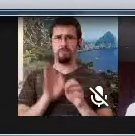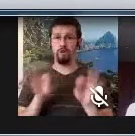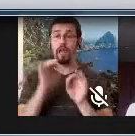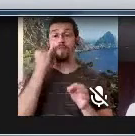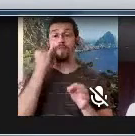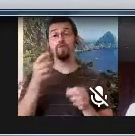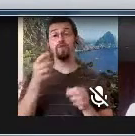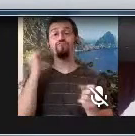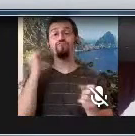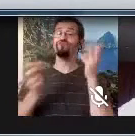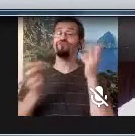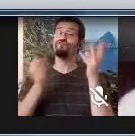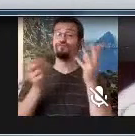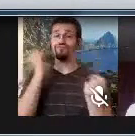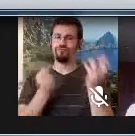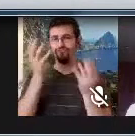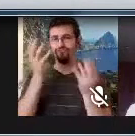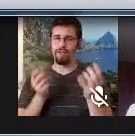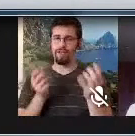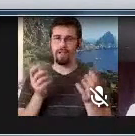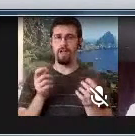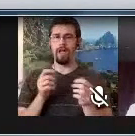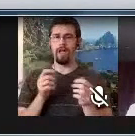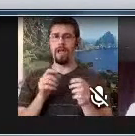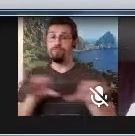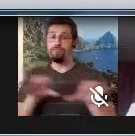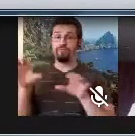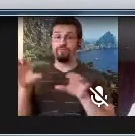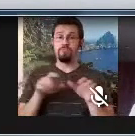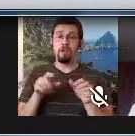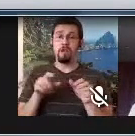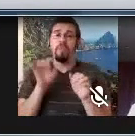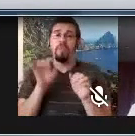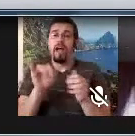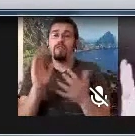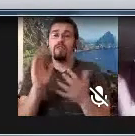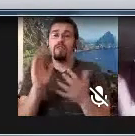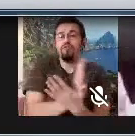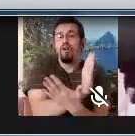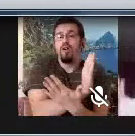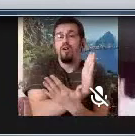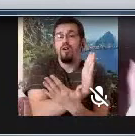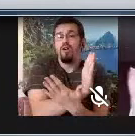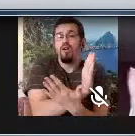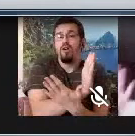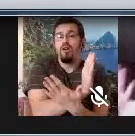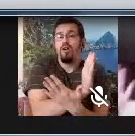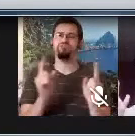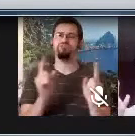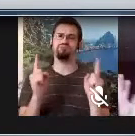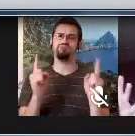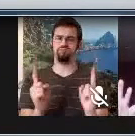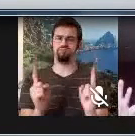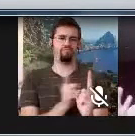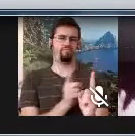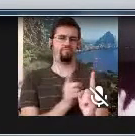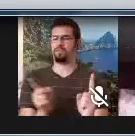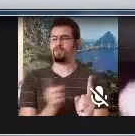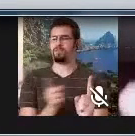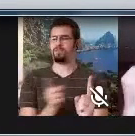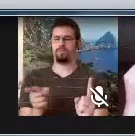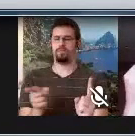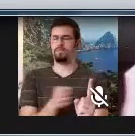then within a complete phrase, you need to do it within only a certain range of motion in order for